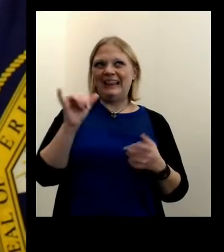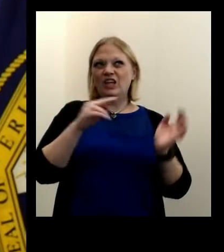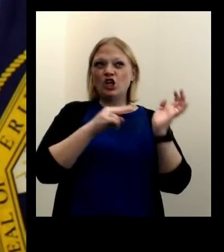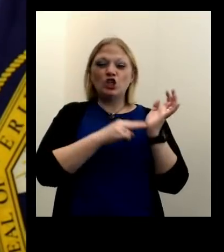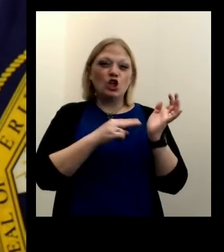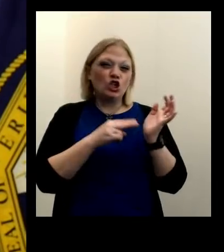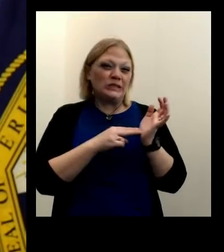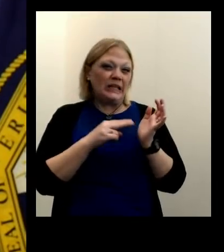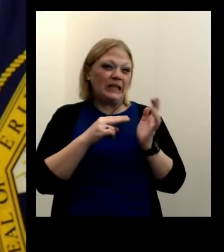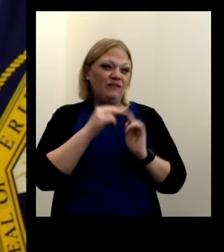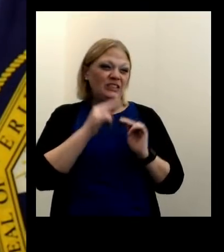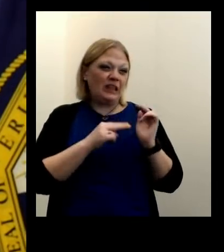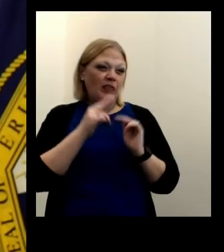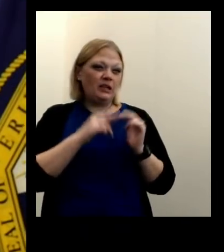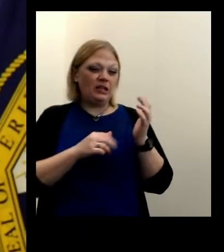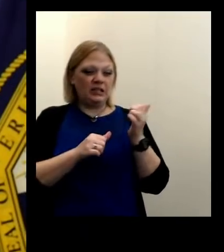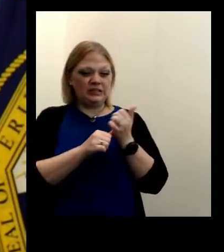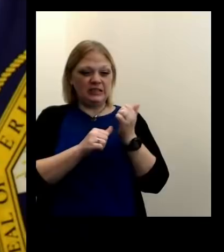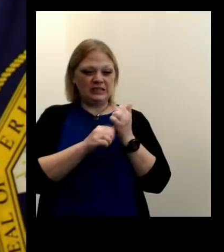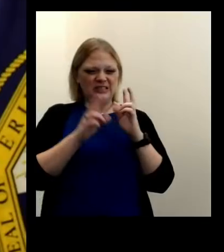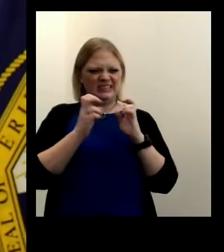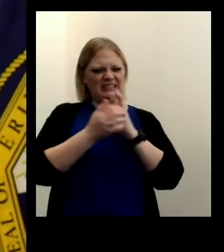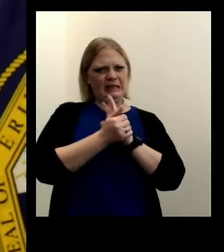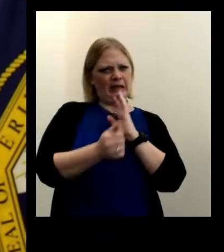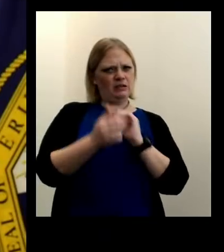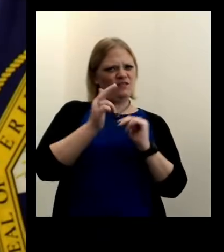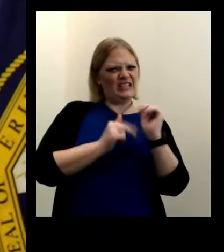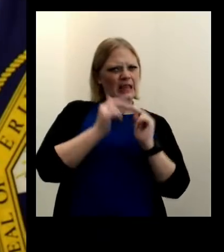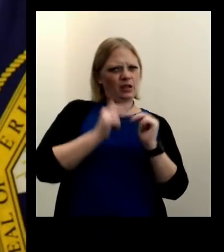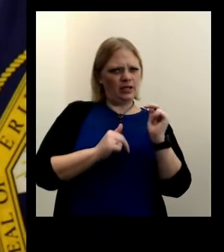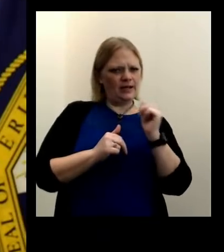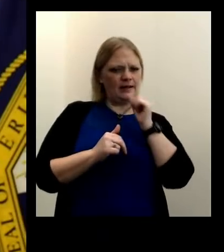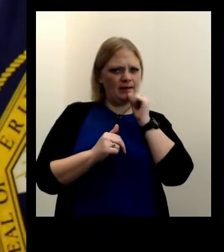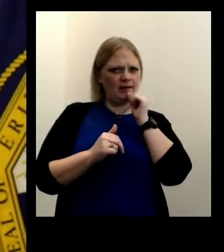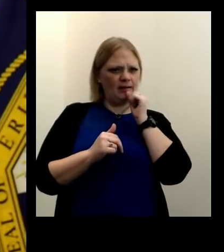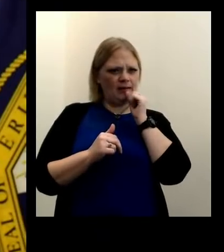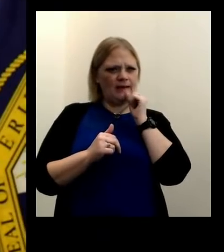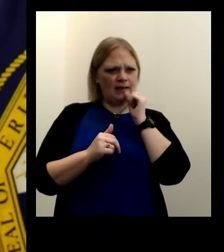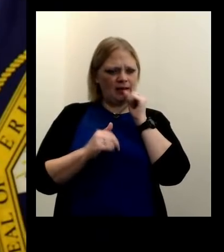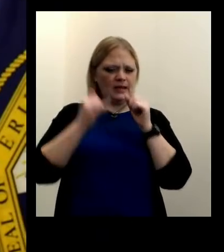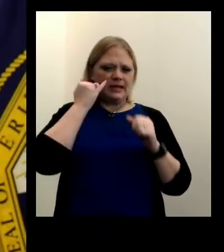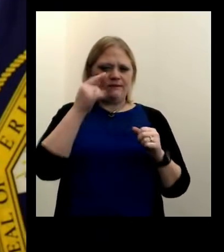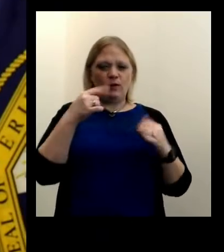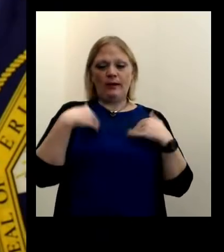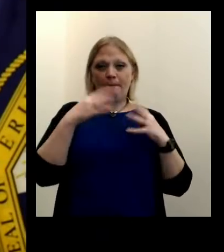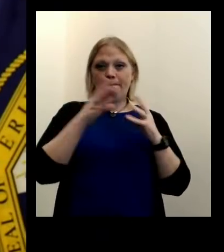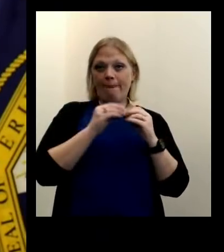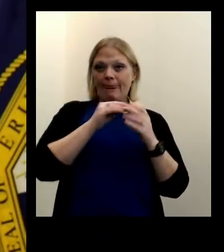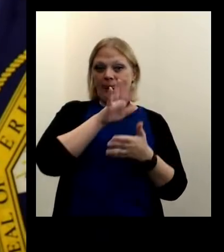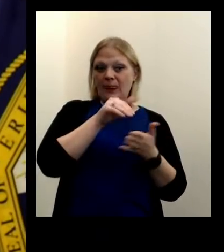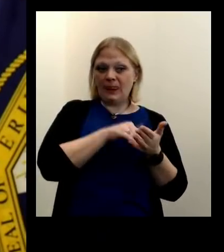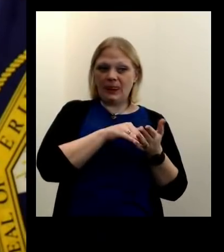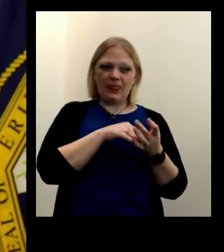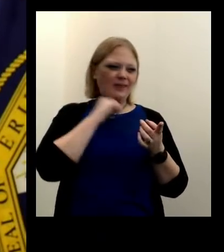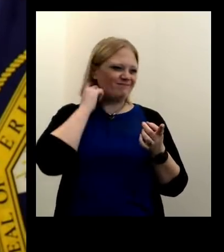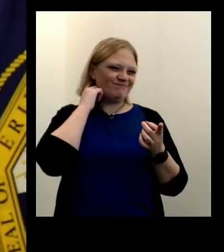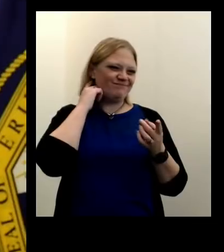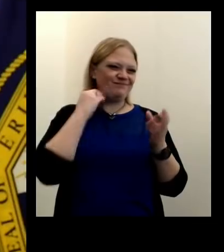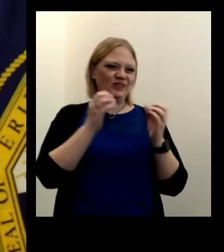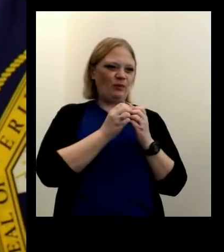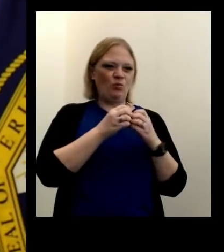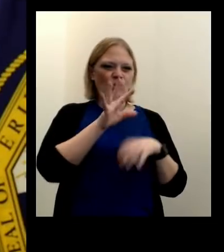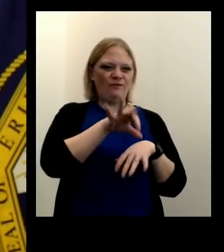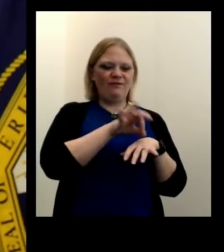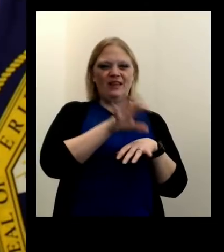or assisted skilled facility. And if you have the convention center, it would be more of a field